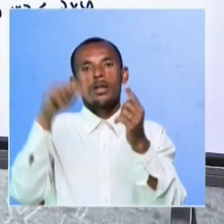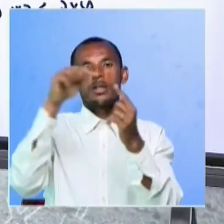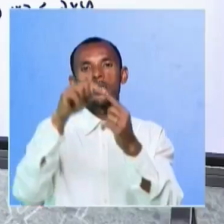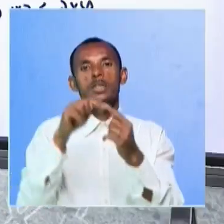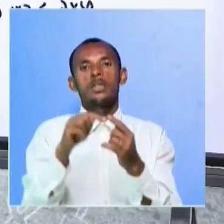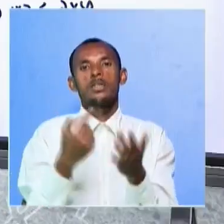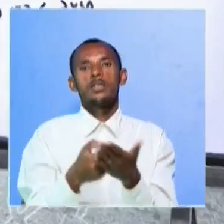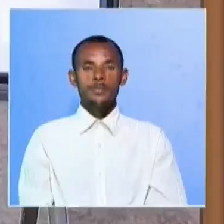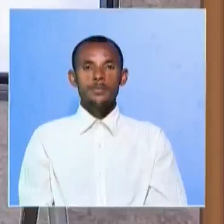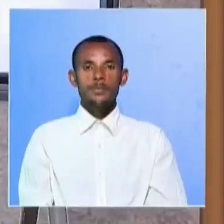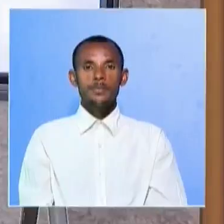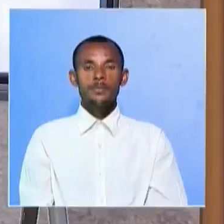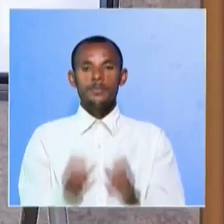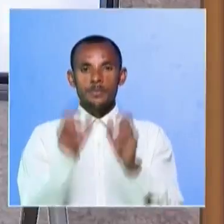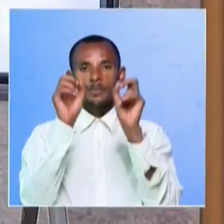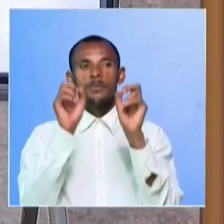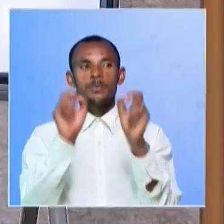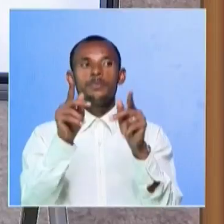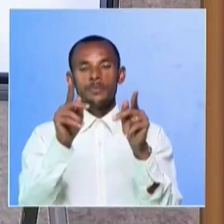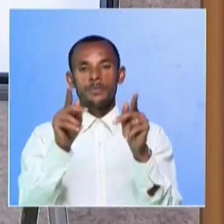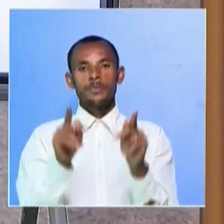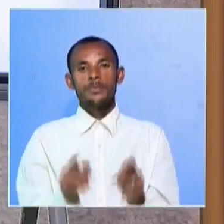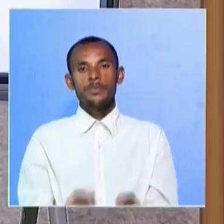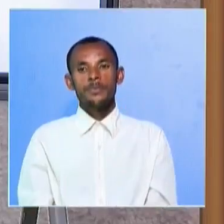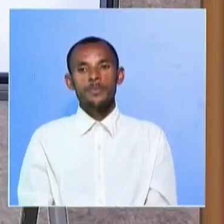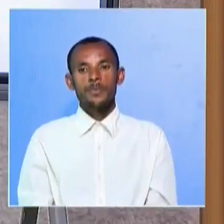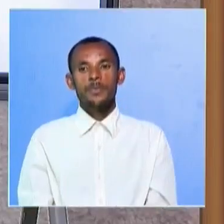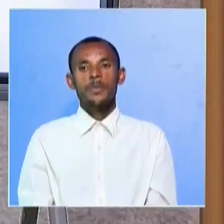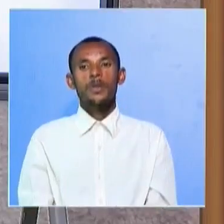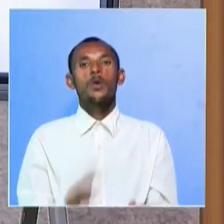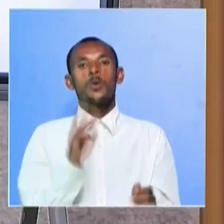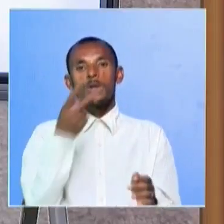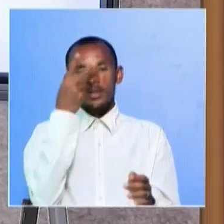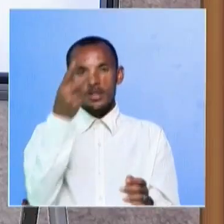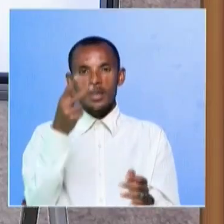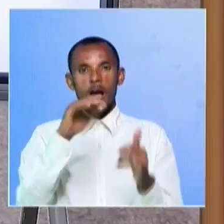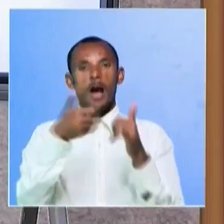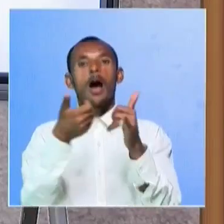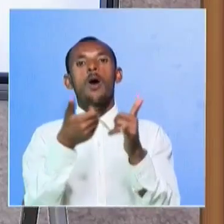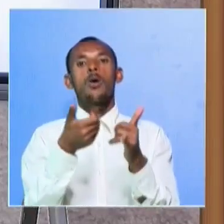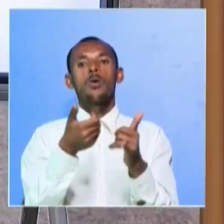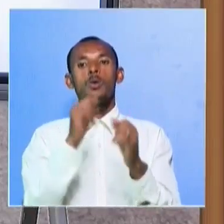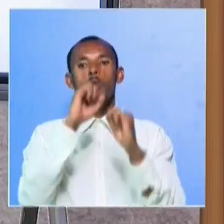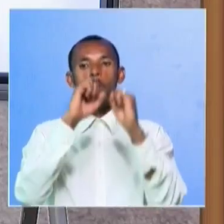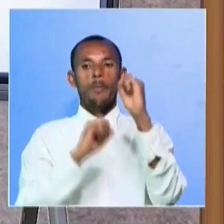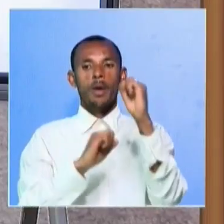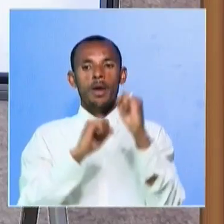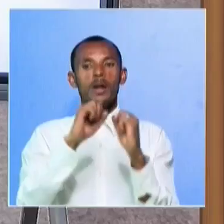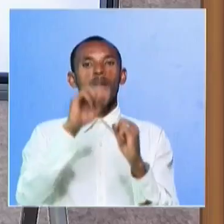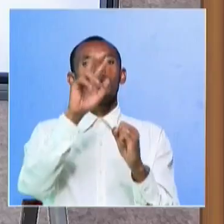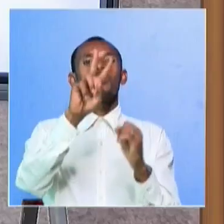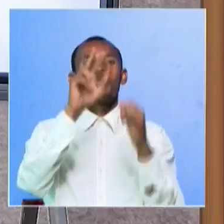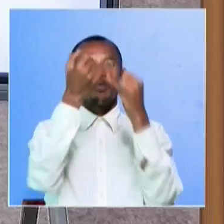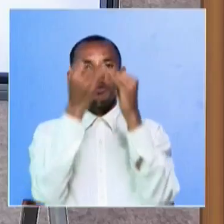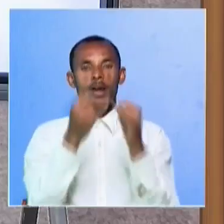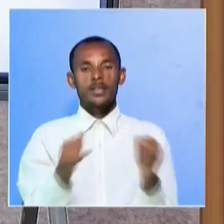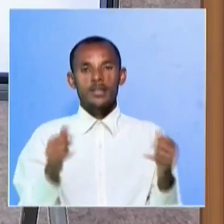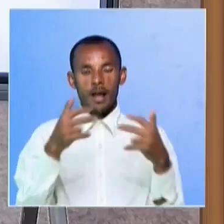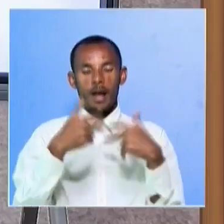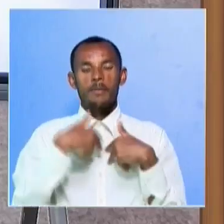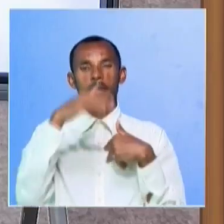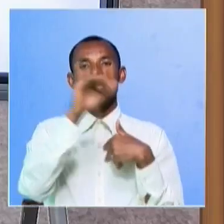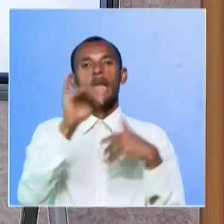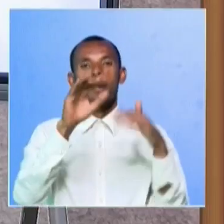point of discussion. Okay, already we have seen how to compare two fractions having the